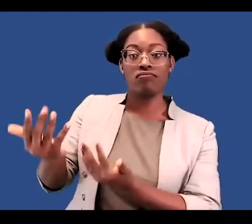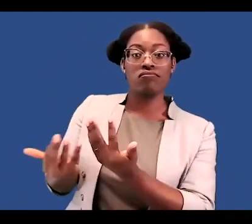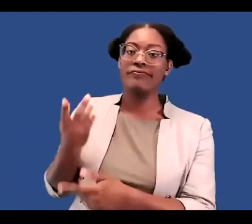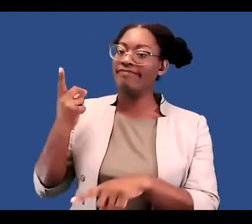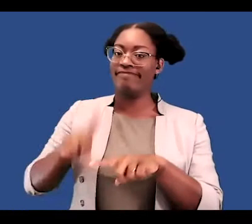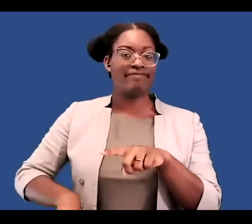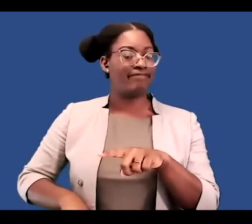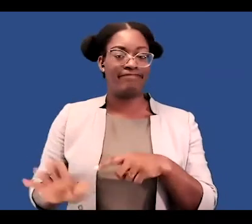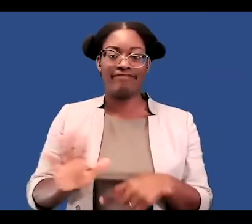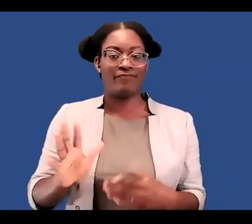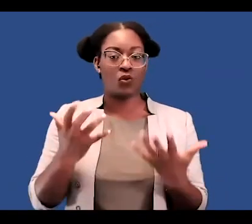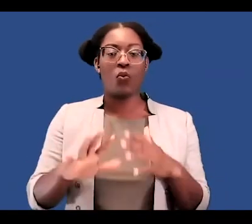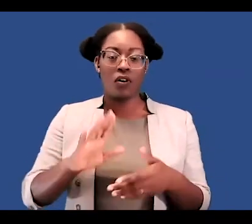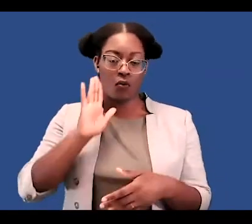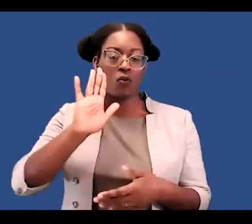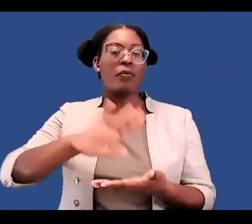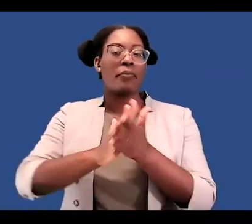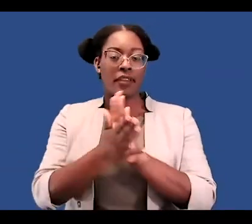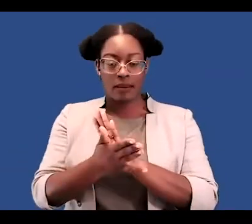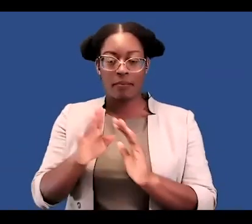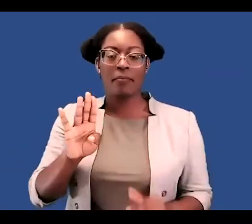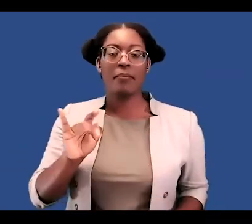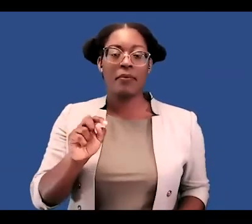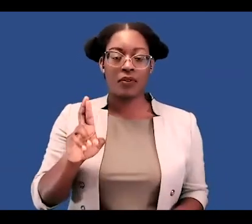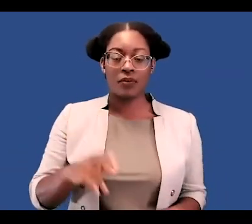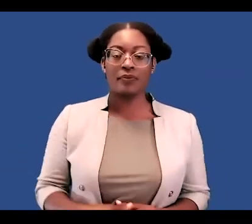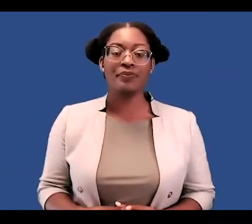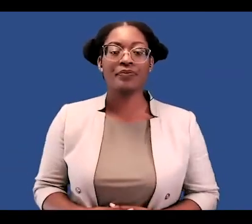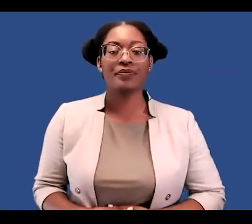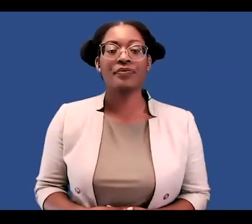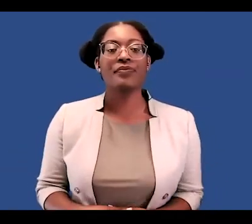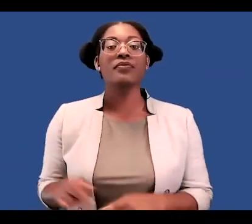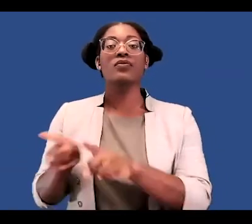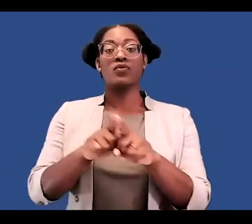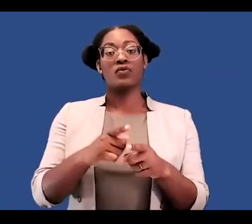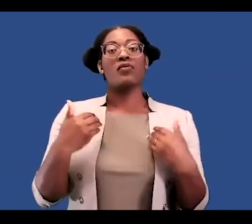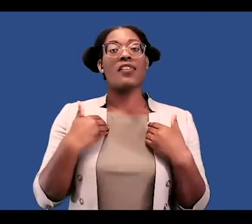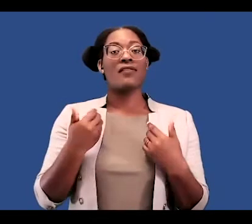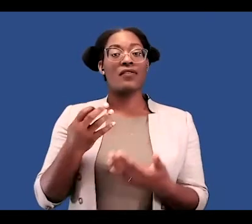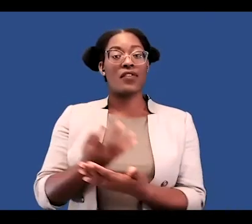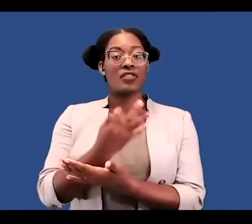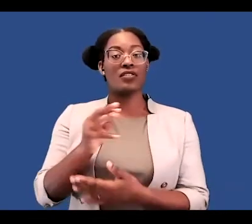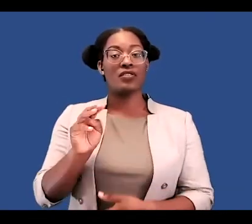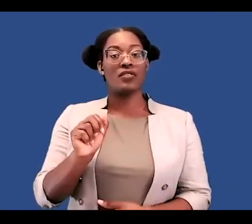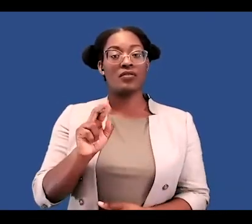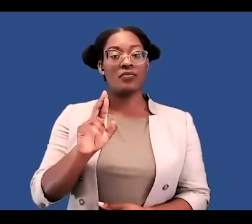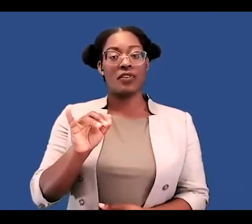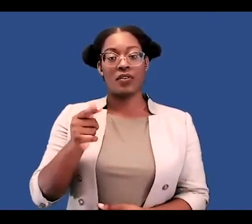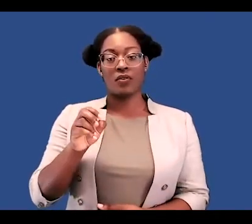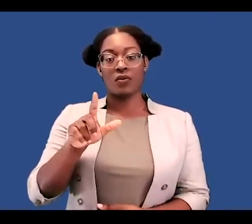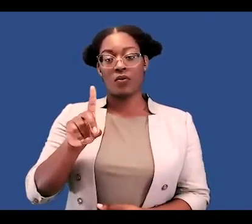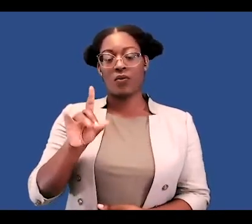bit. There's fresh roses that I dried out. Fresh marigold, also known as, it's